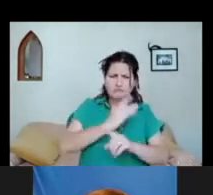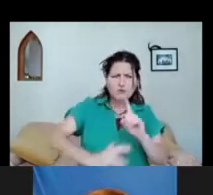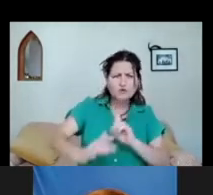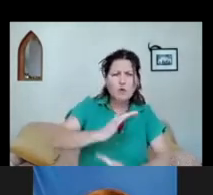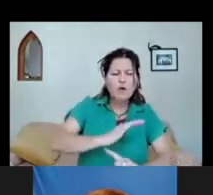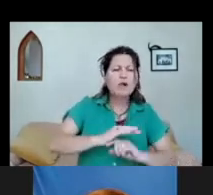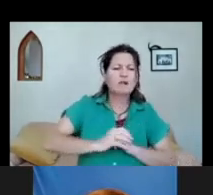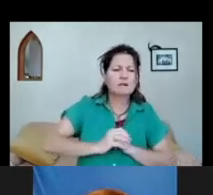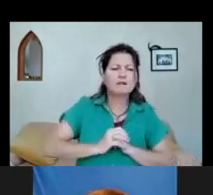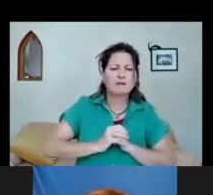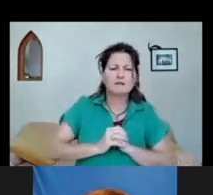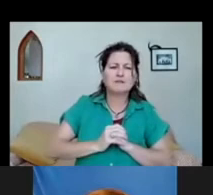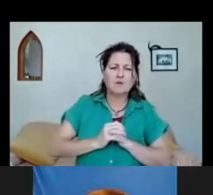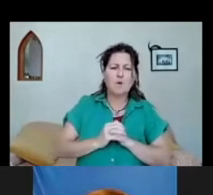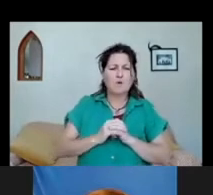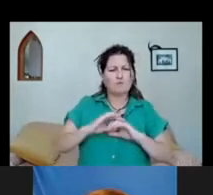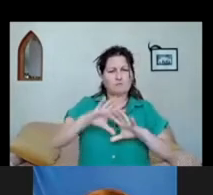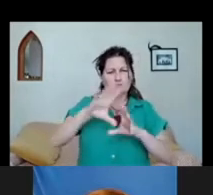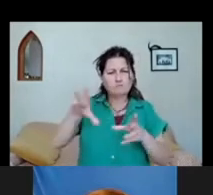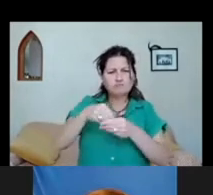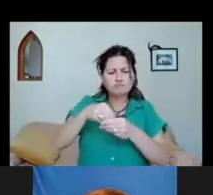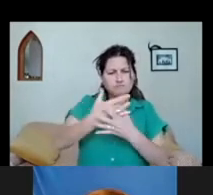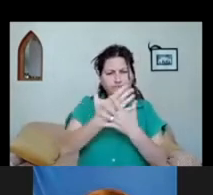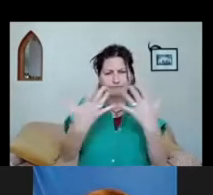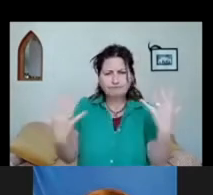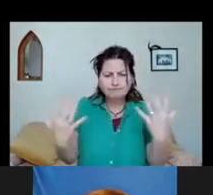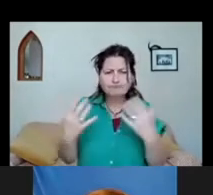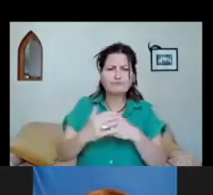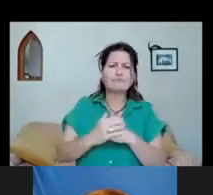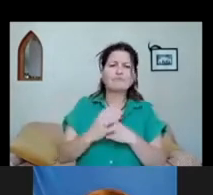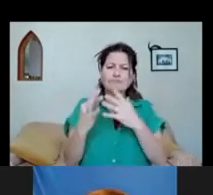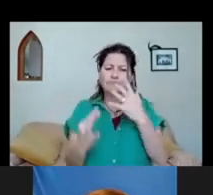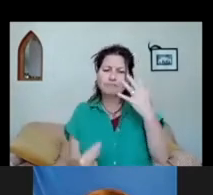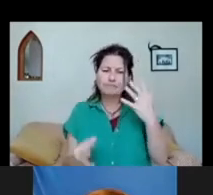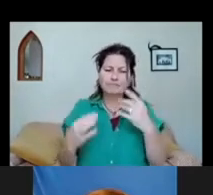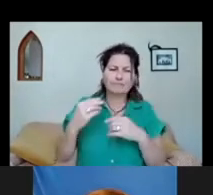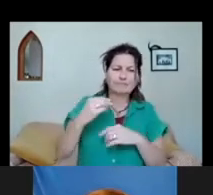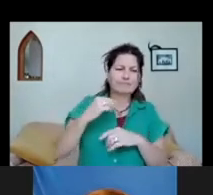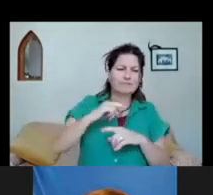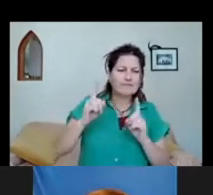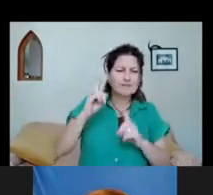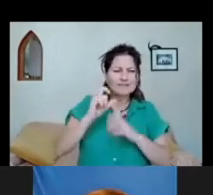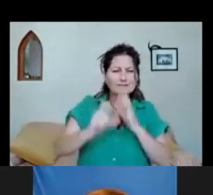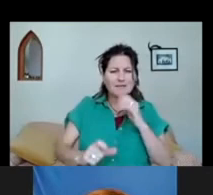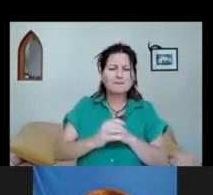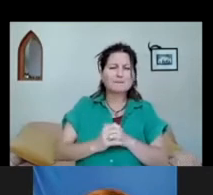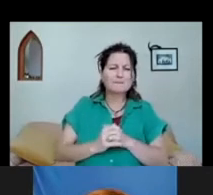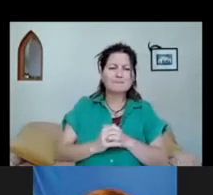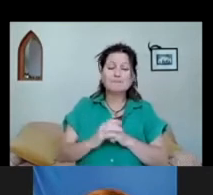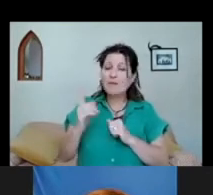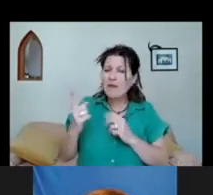and disability at large. So that was one of it, and then some private questions regarding sending